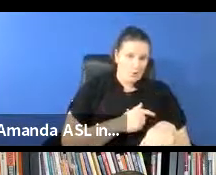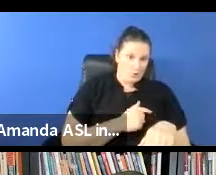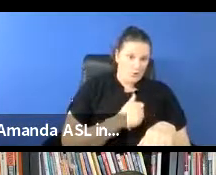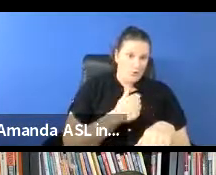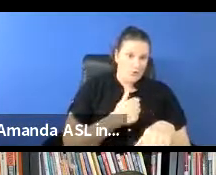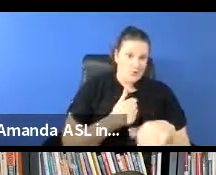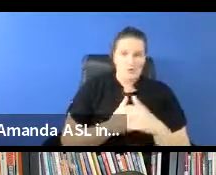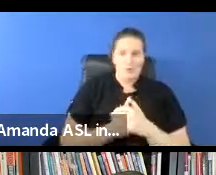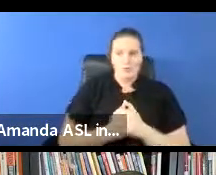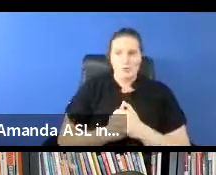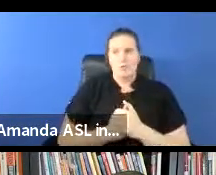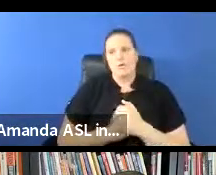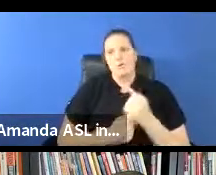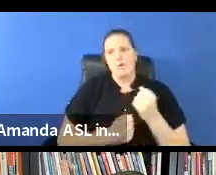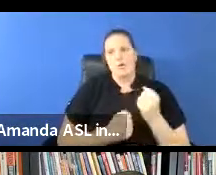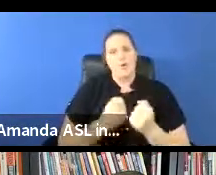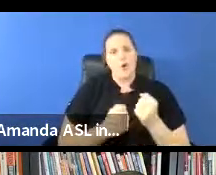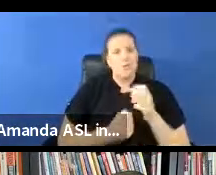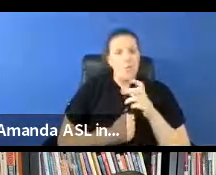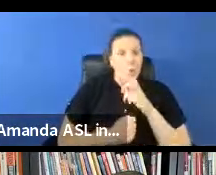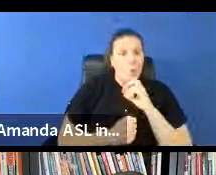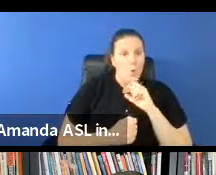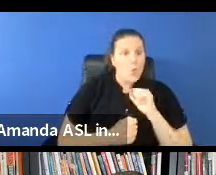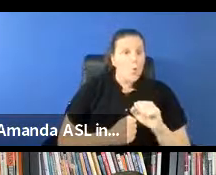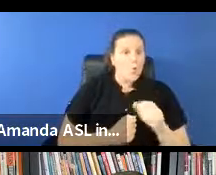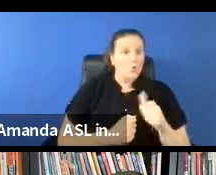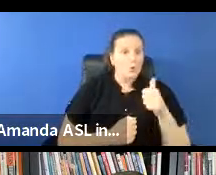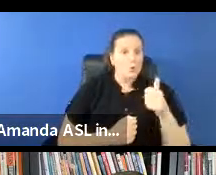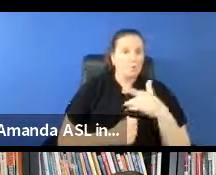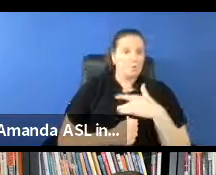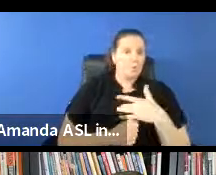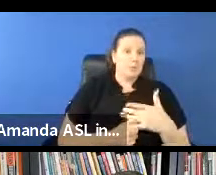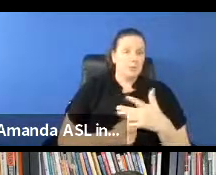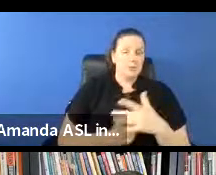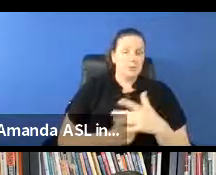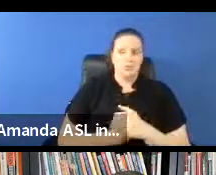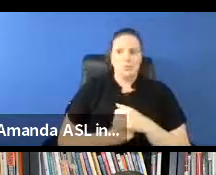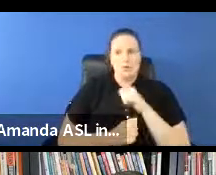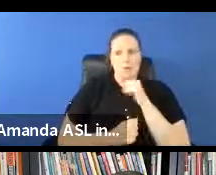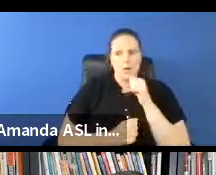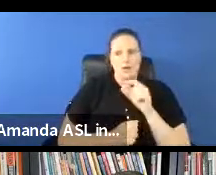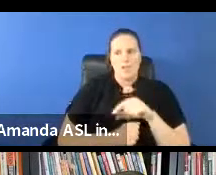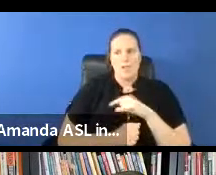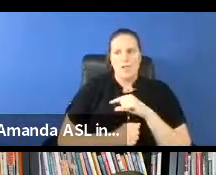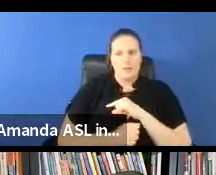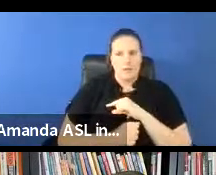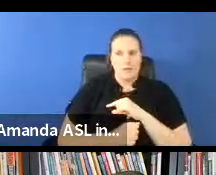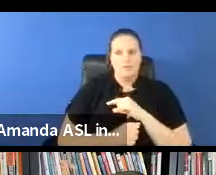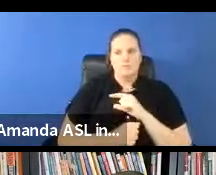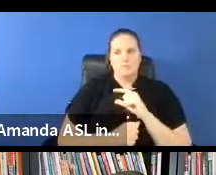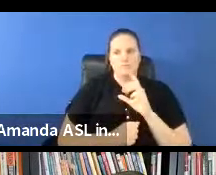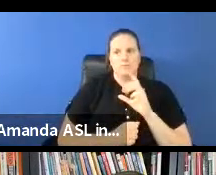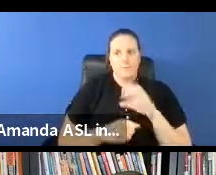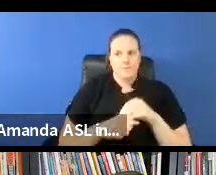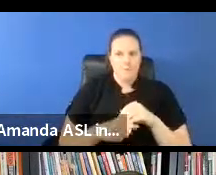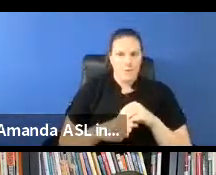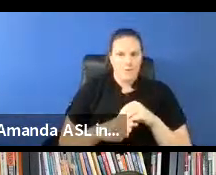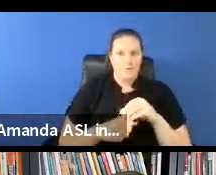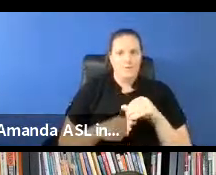have vehicles that are older and would not qualify to be in